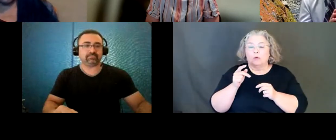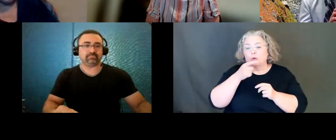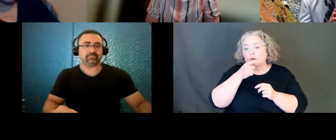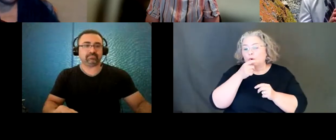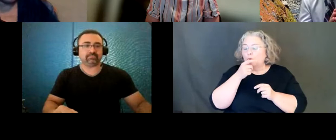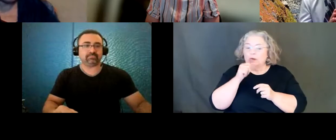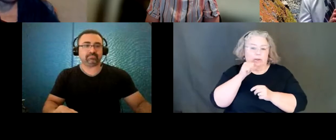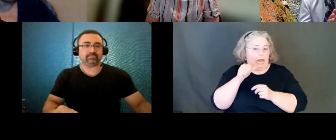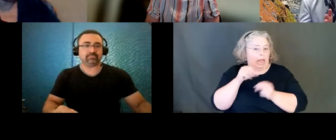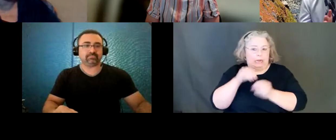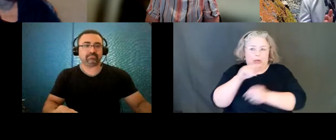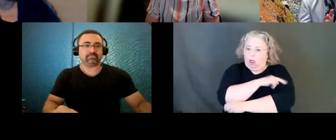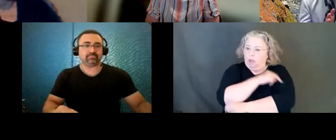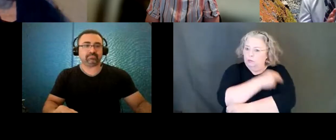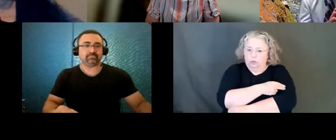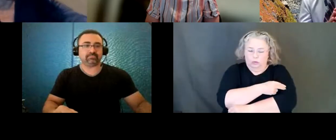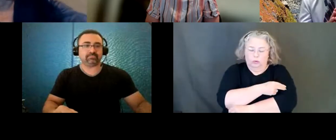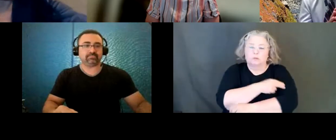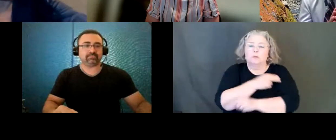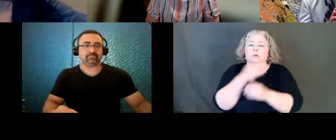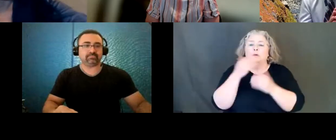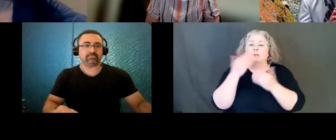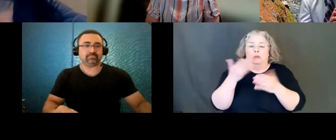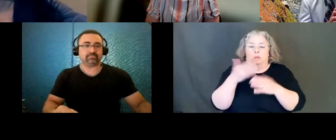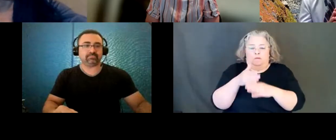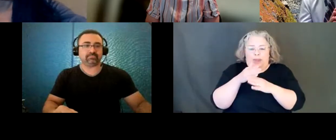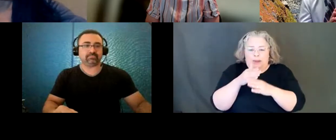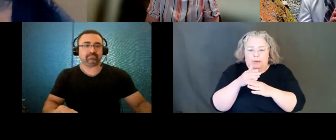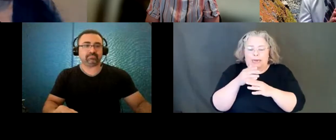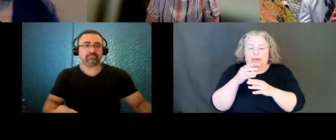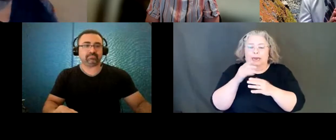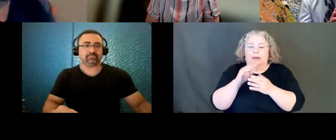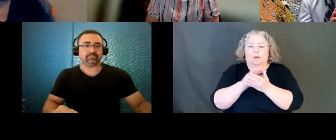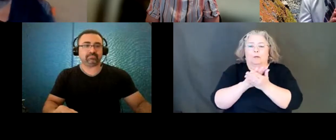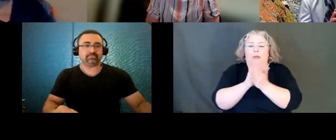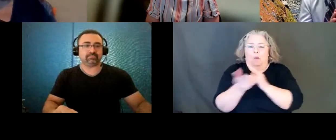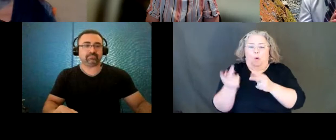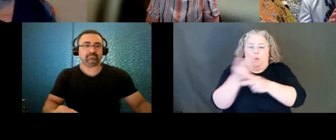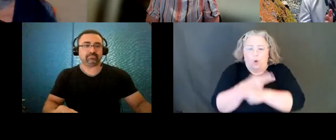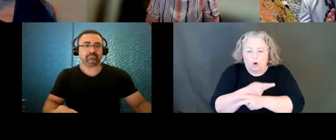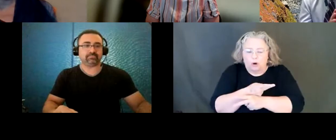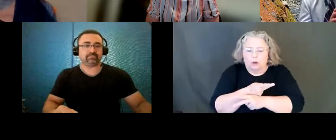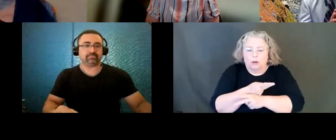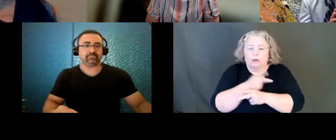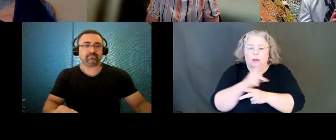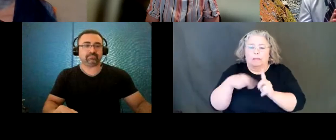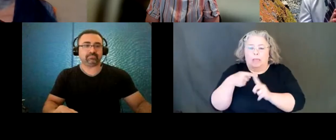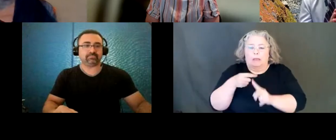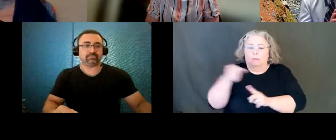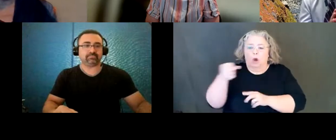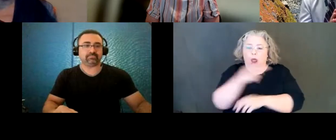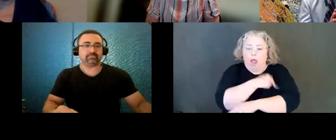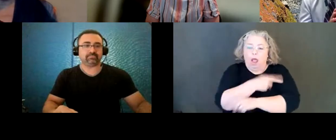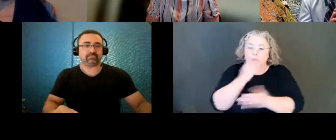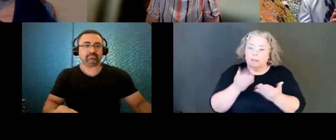not hospitalized and potentially prevent them from having to become hospitalized. The other thing that